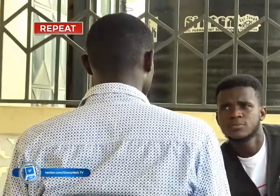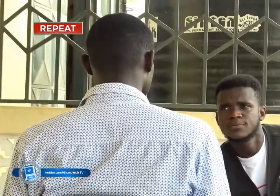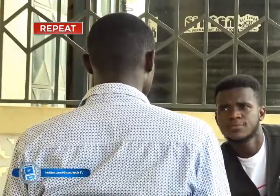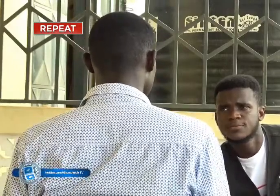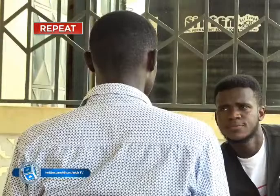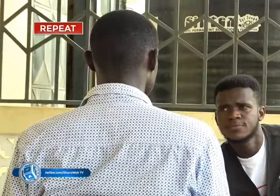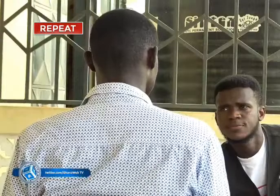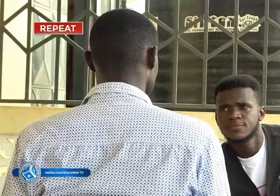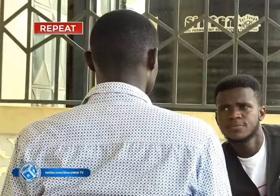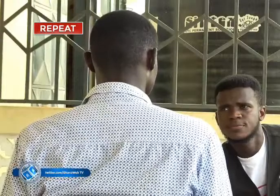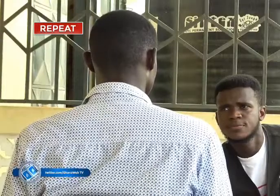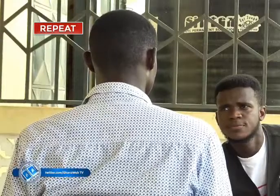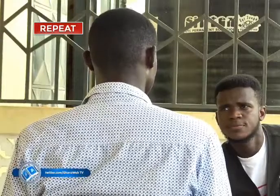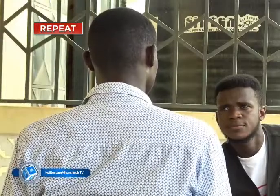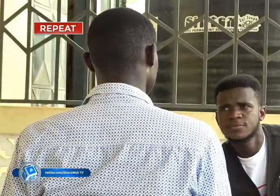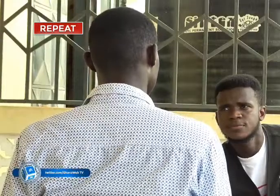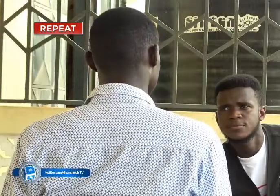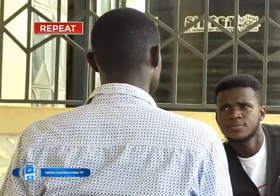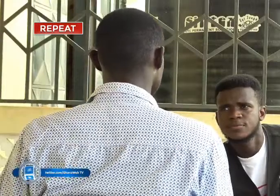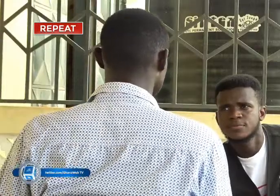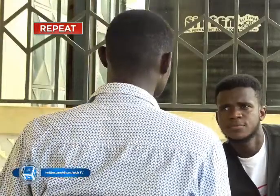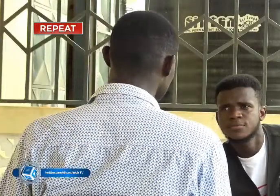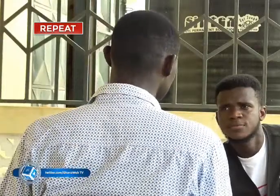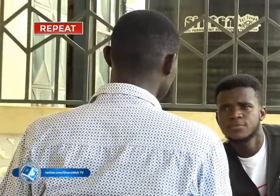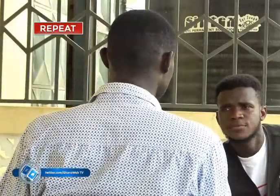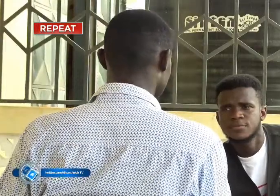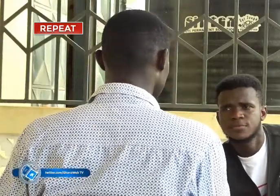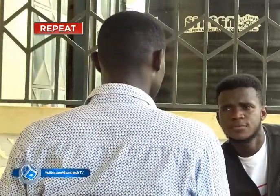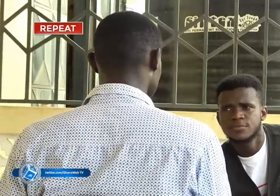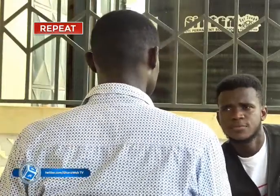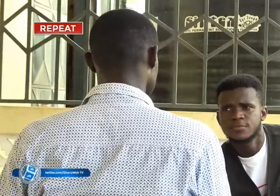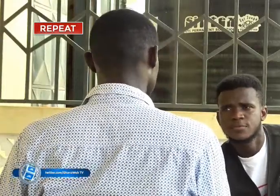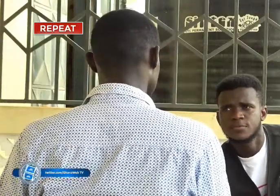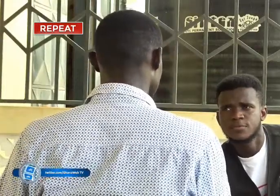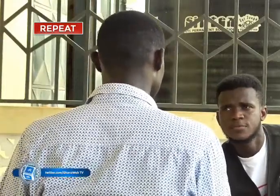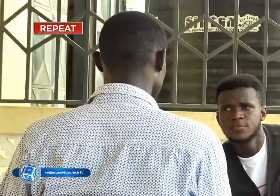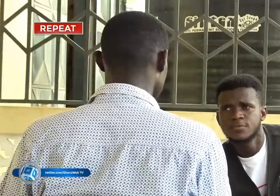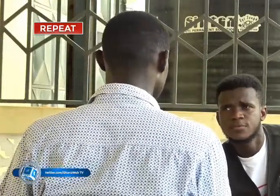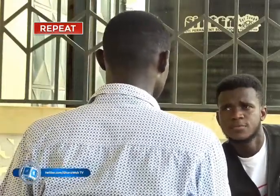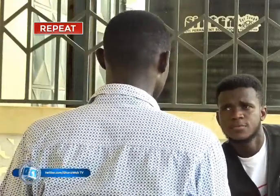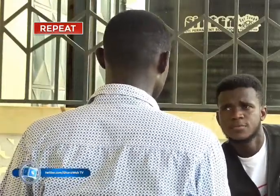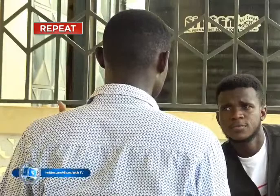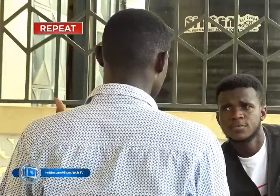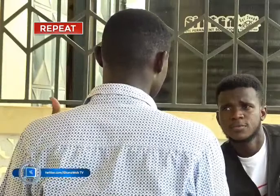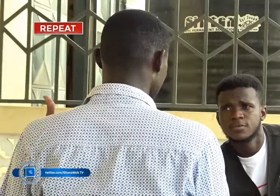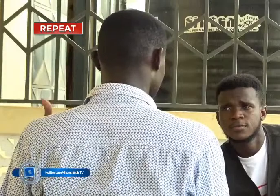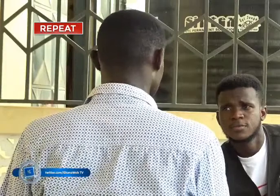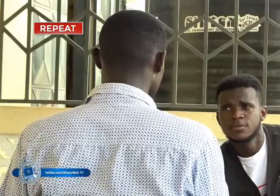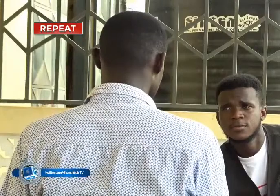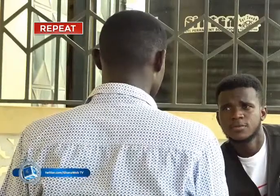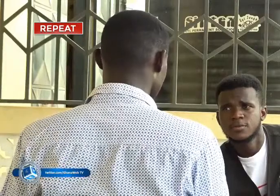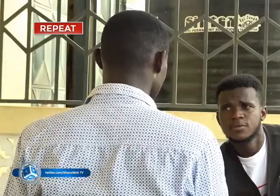only one who was walking around. So I went to Madam's